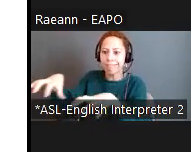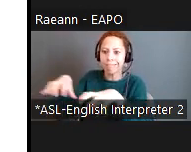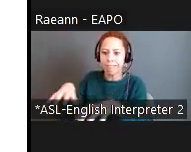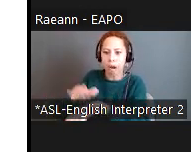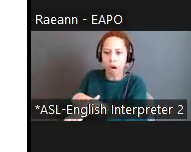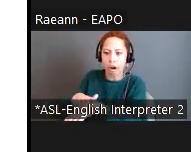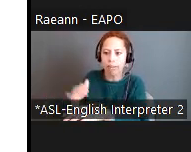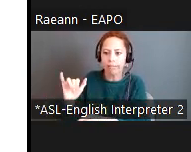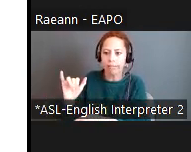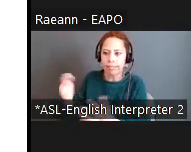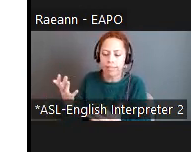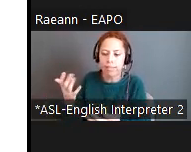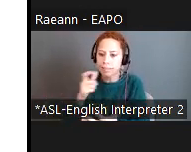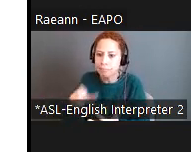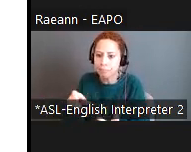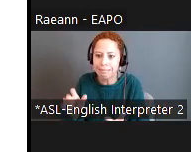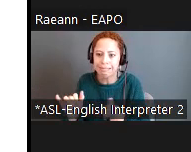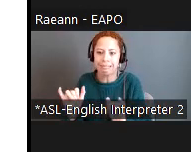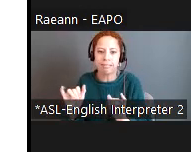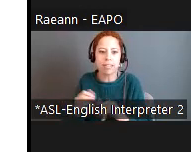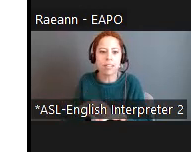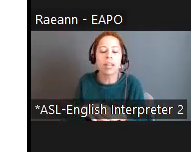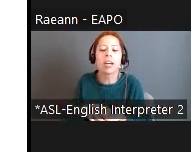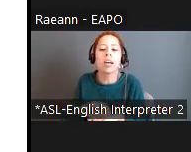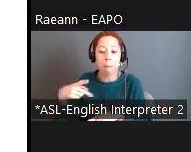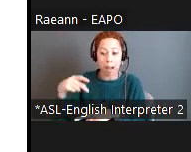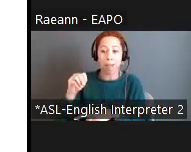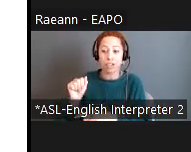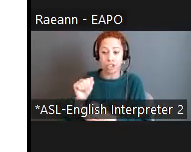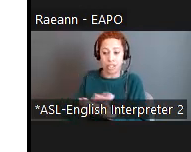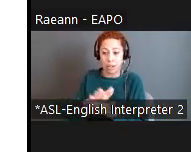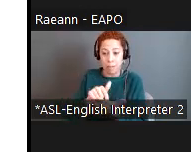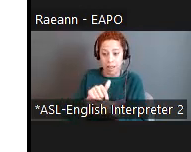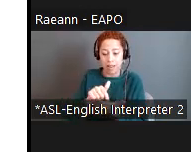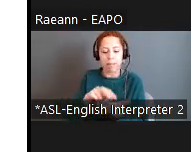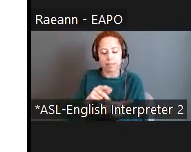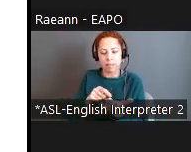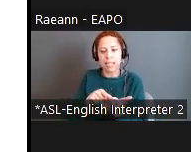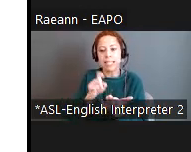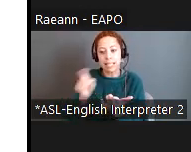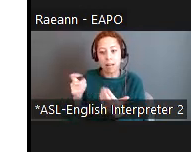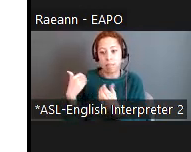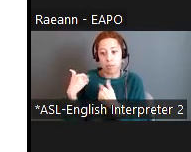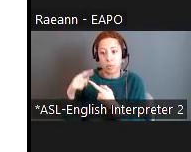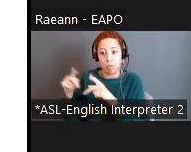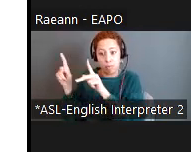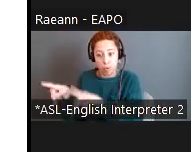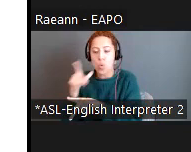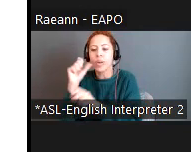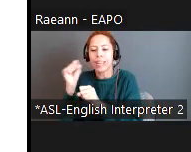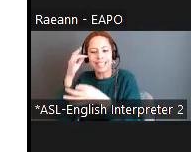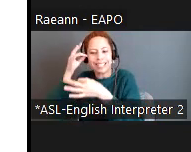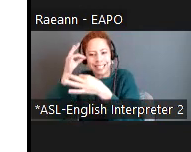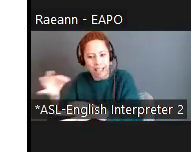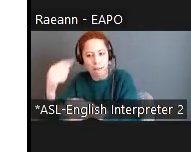attorney is allowing you to assign somebody who can make these personal care decisions for you when you're not able to do that